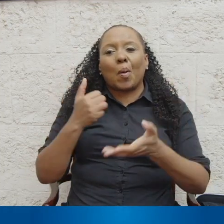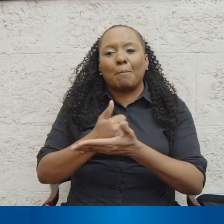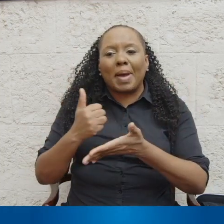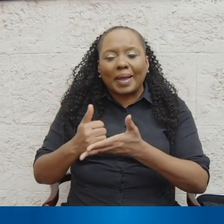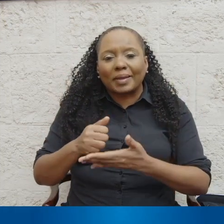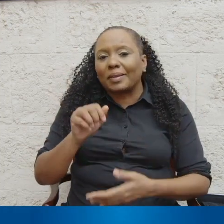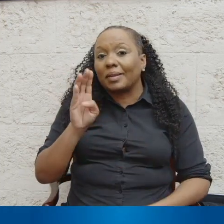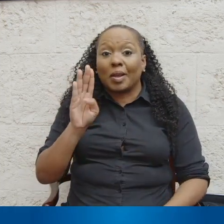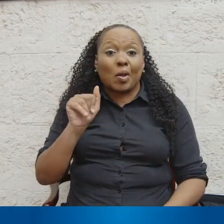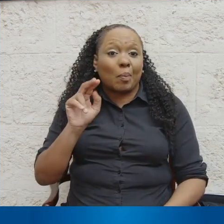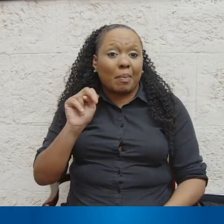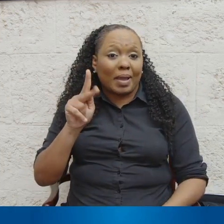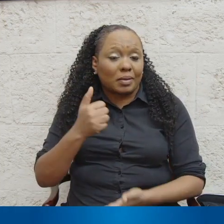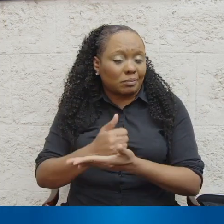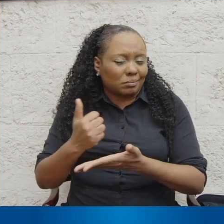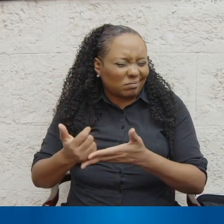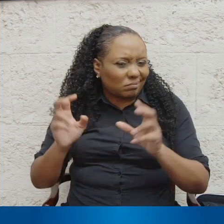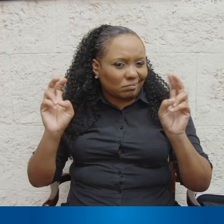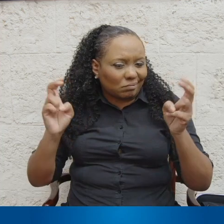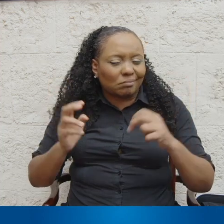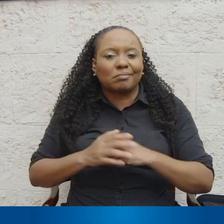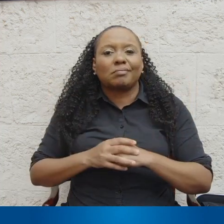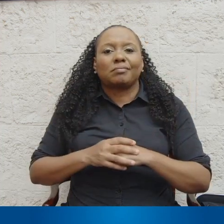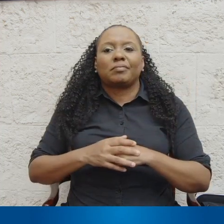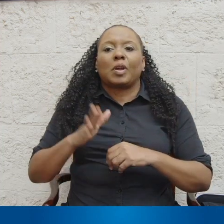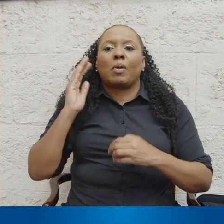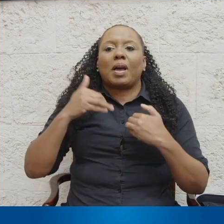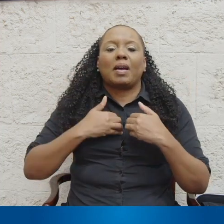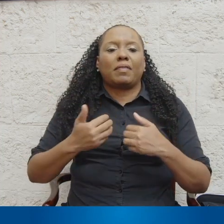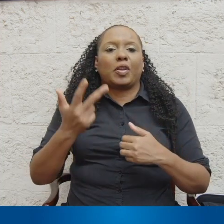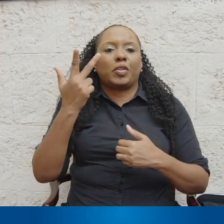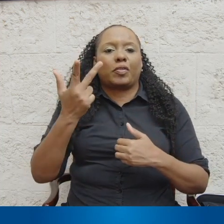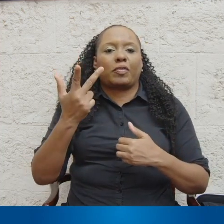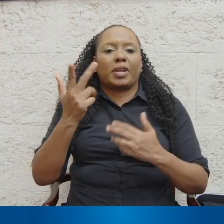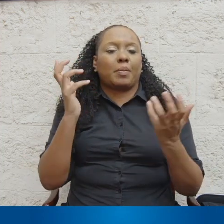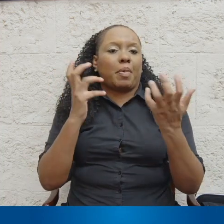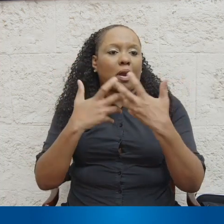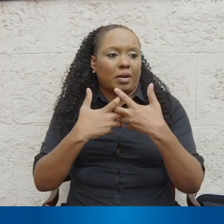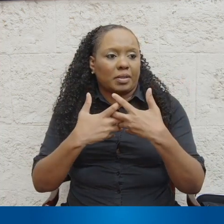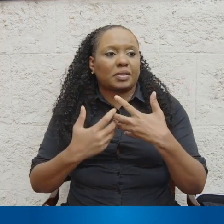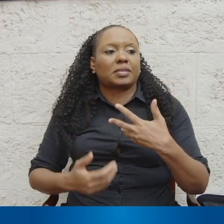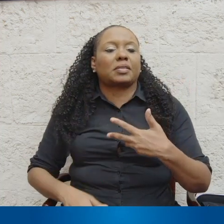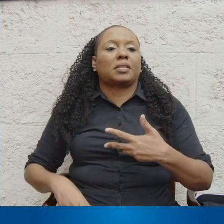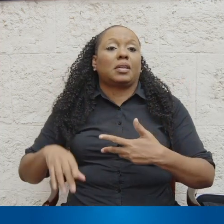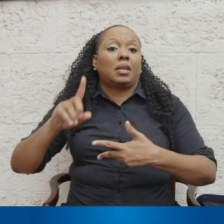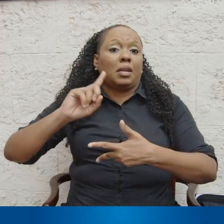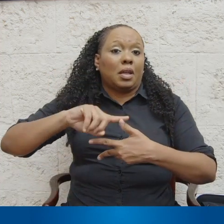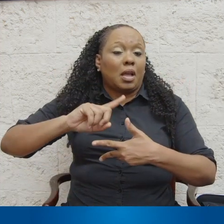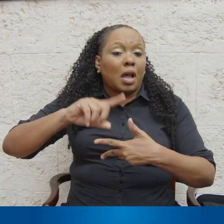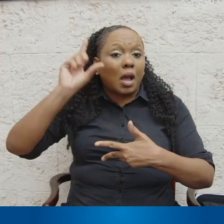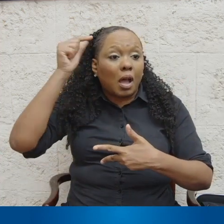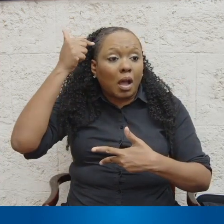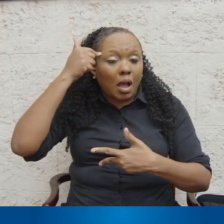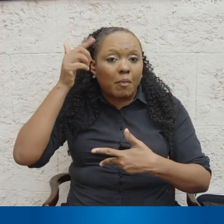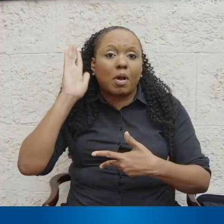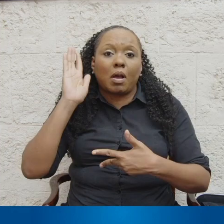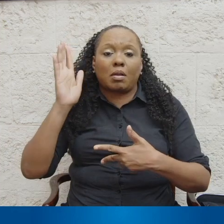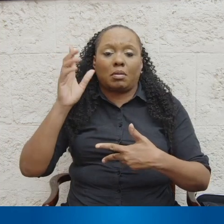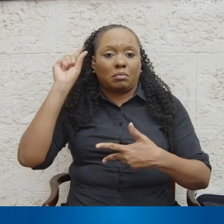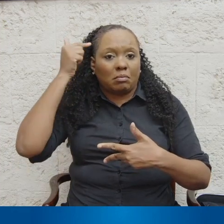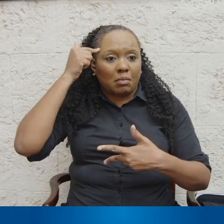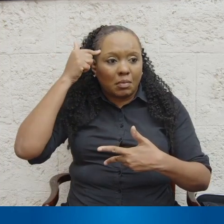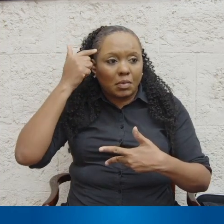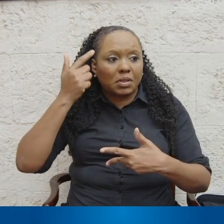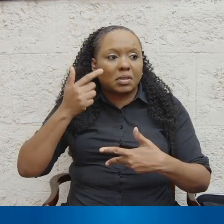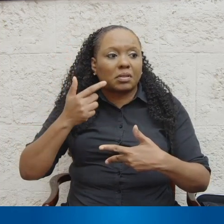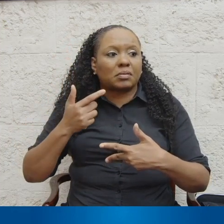have to have resources. So it will come from 3 partners. So again, government will put a portion of those resources in.